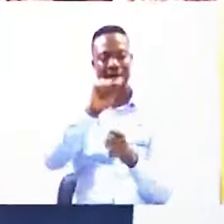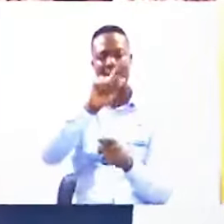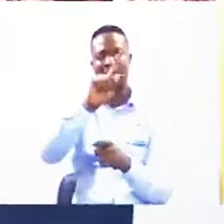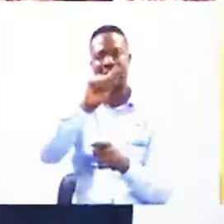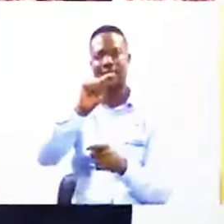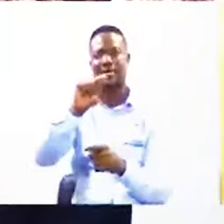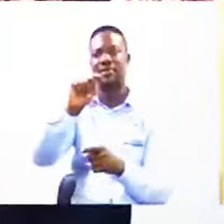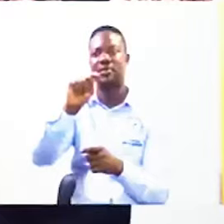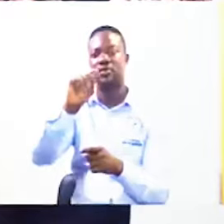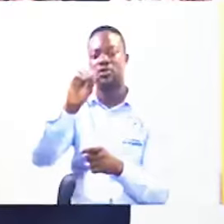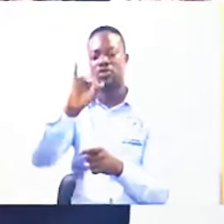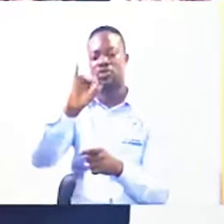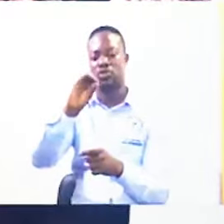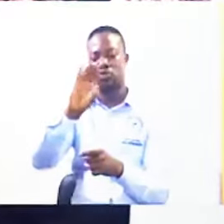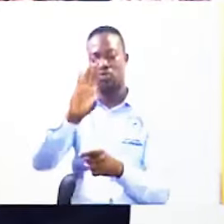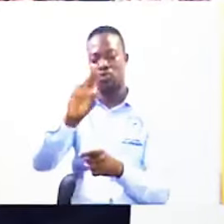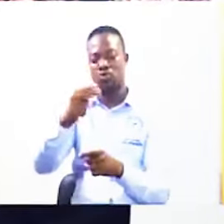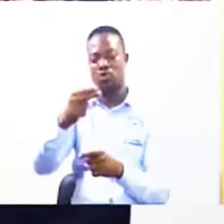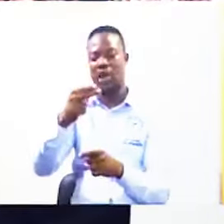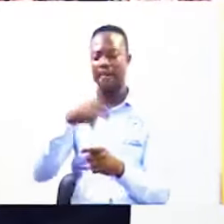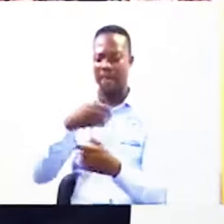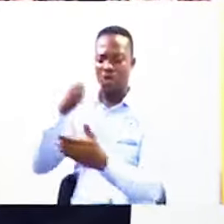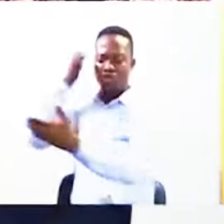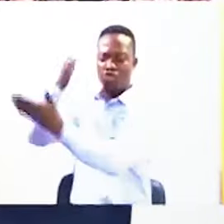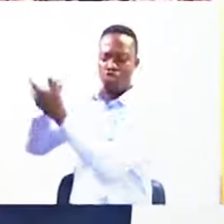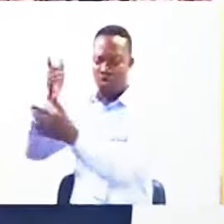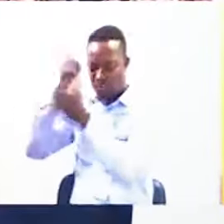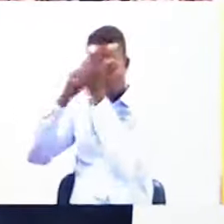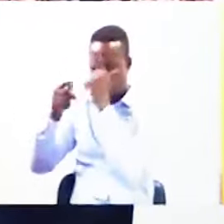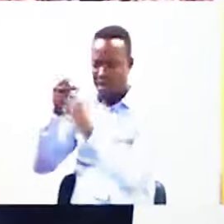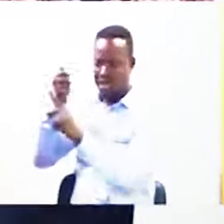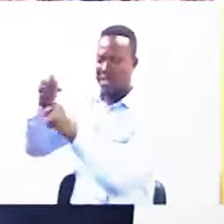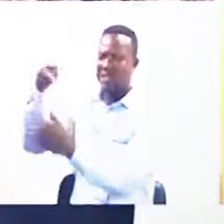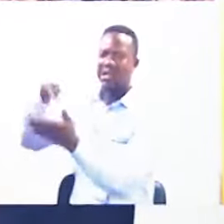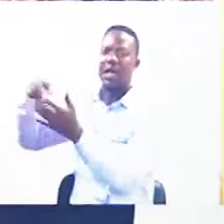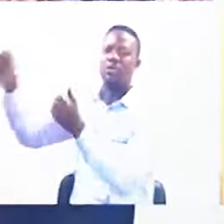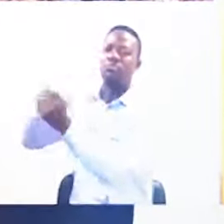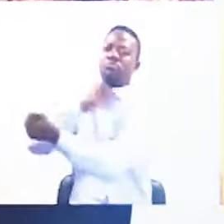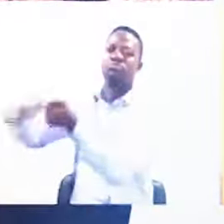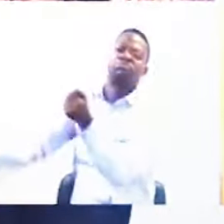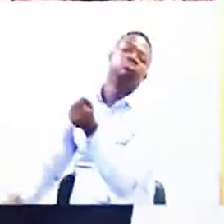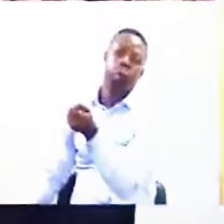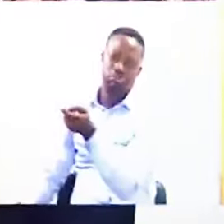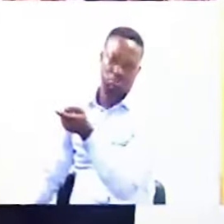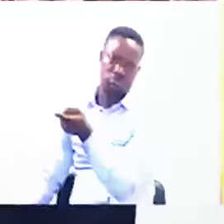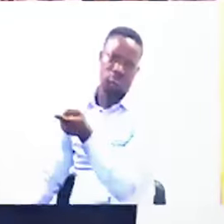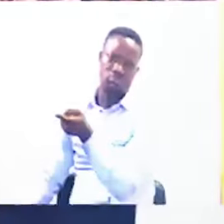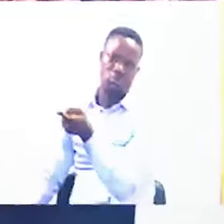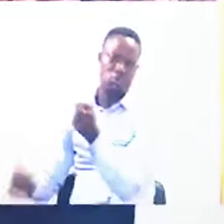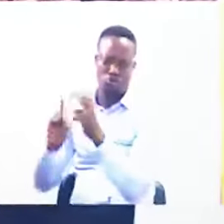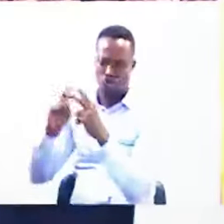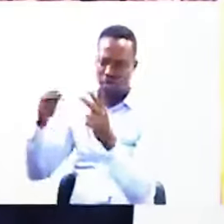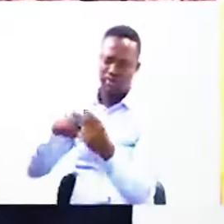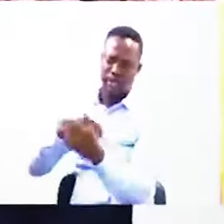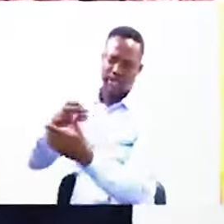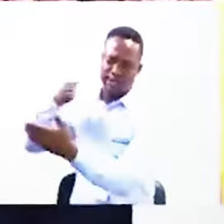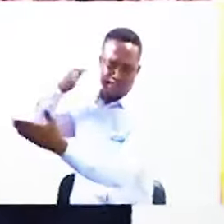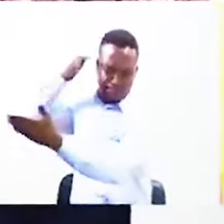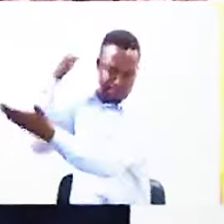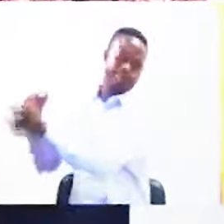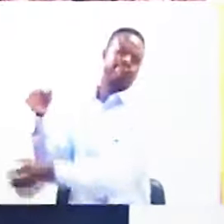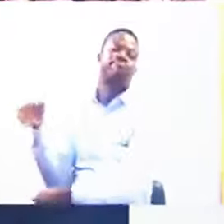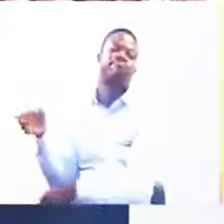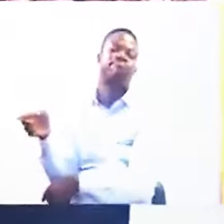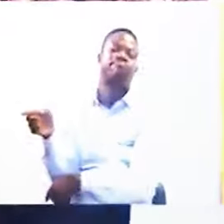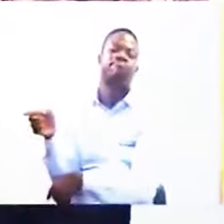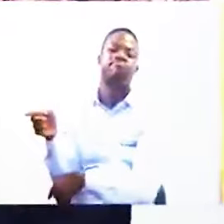to his face because he stood condemned. Na Kefa ba Antiochia no